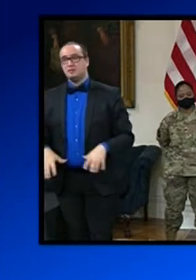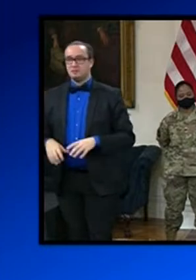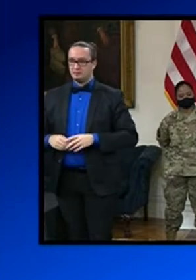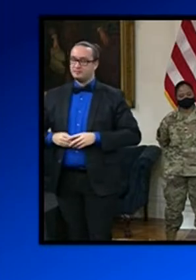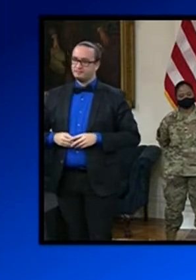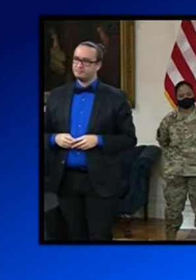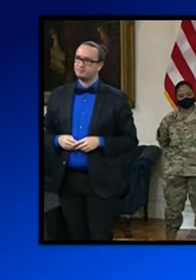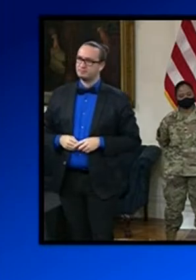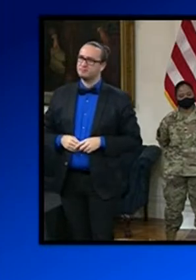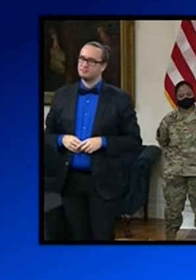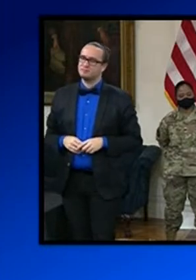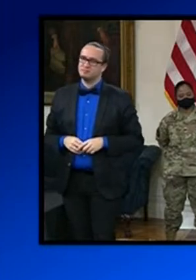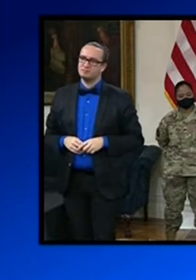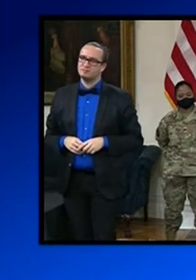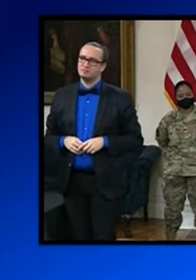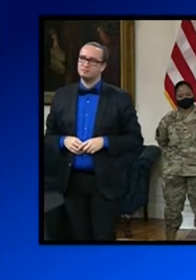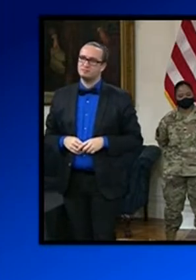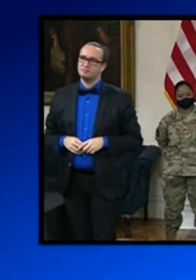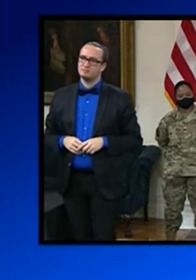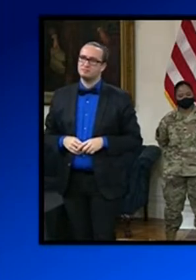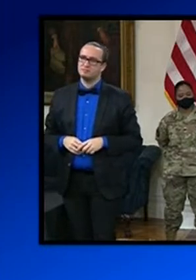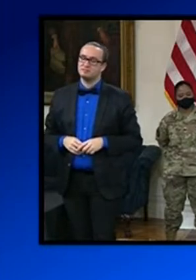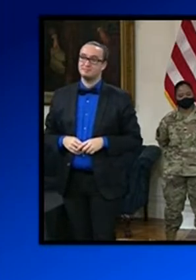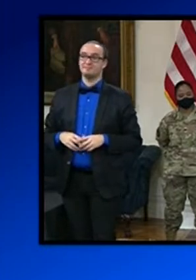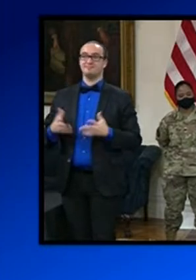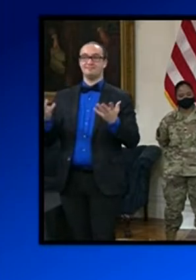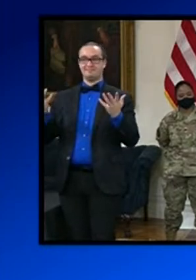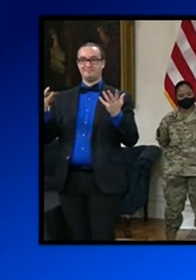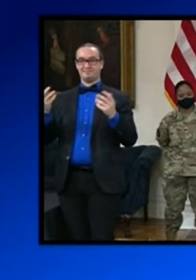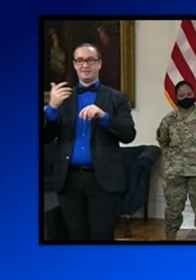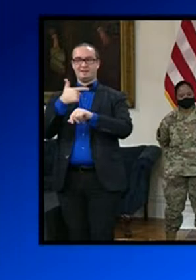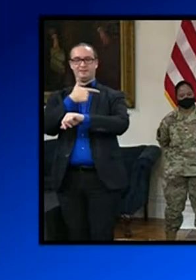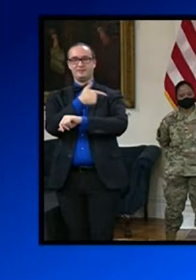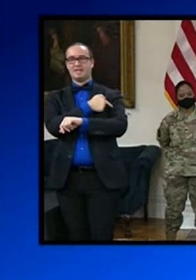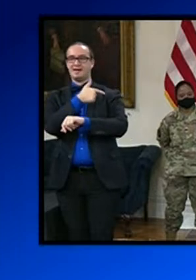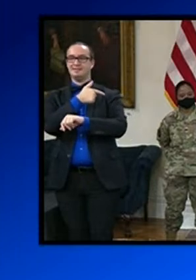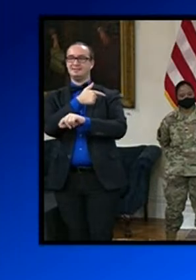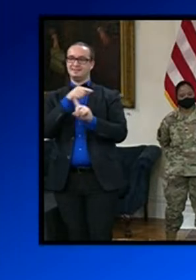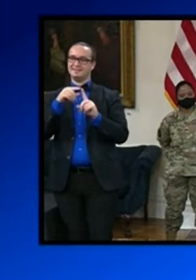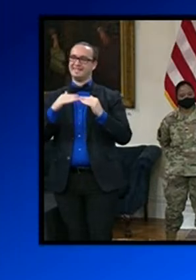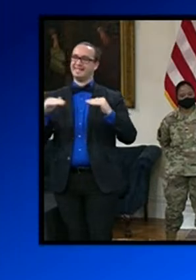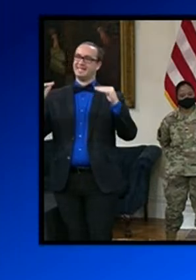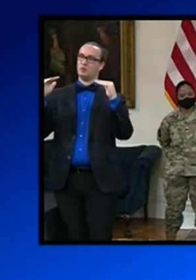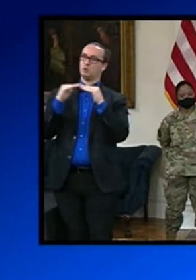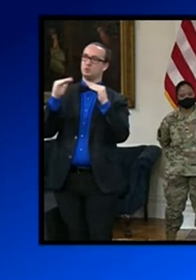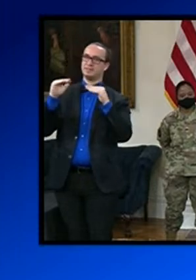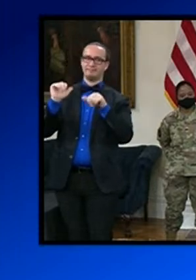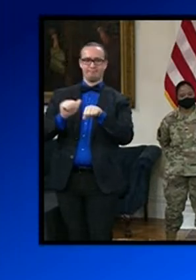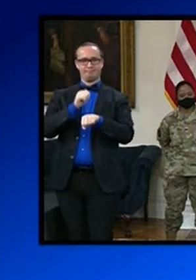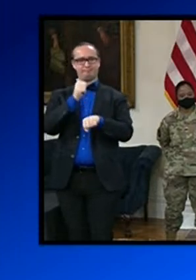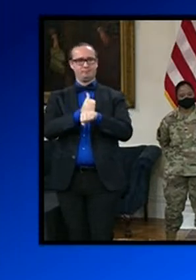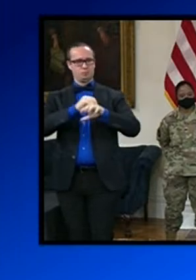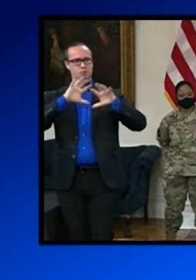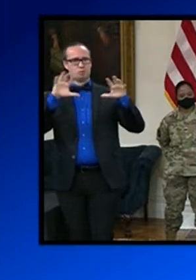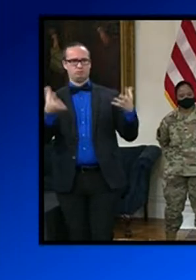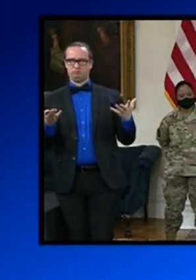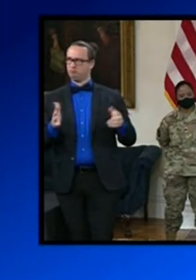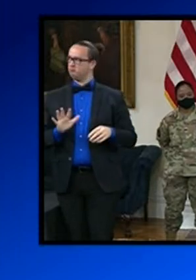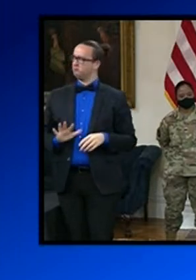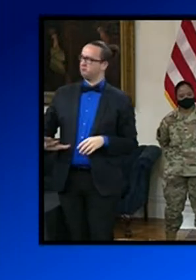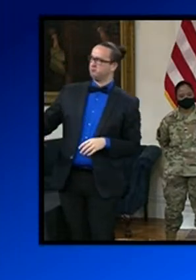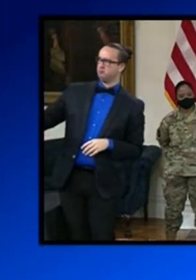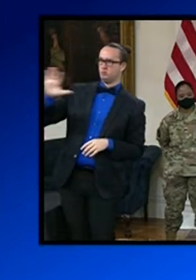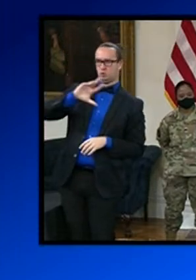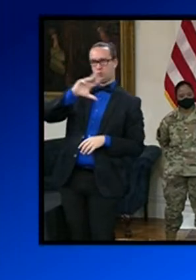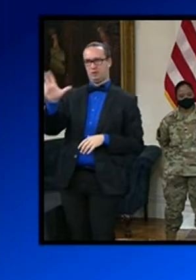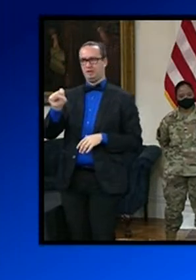operations plan of any state in America to further address health disparities, and the issue of equity, and to